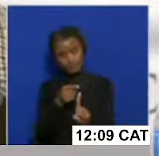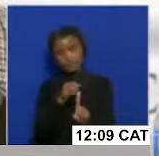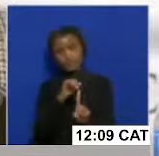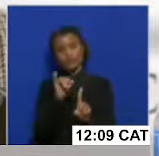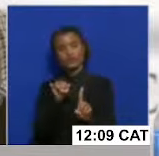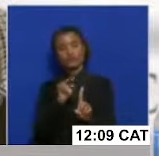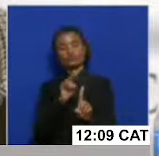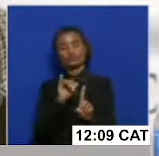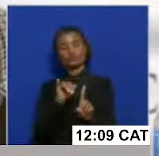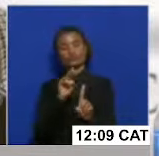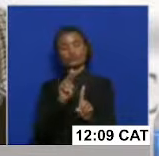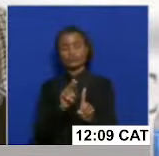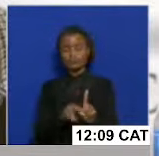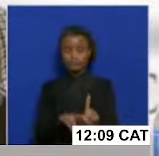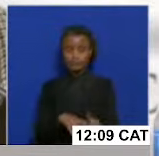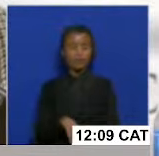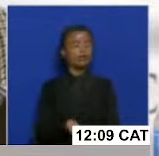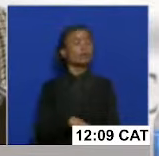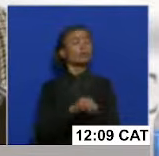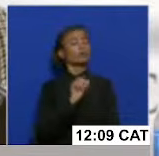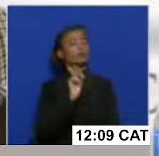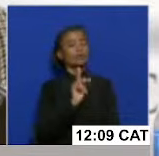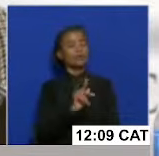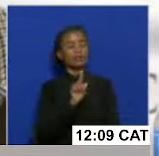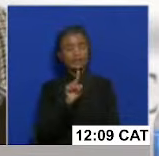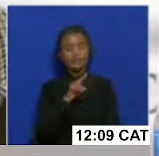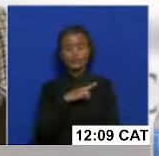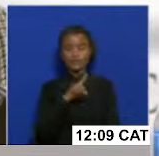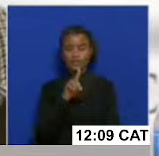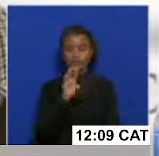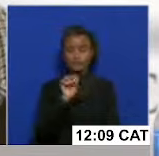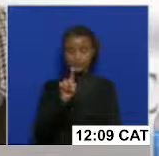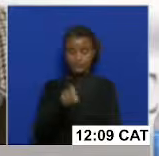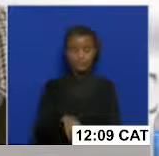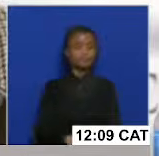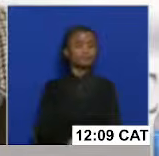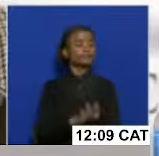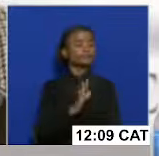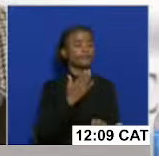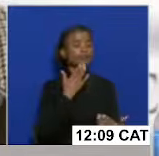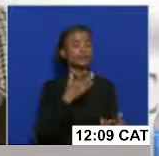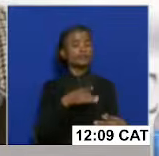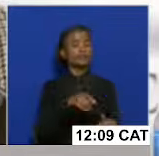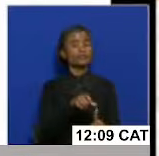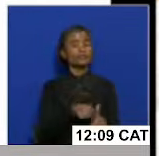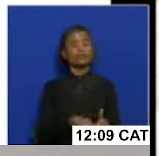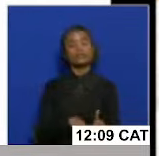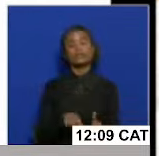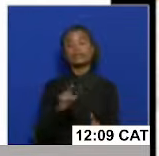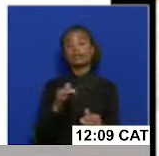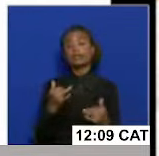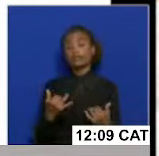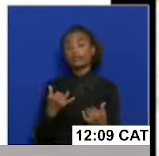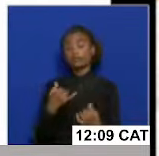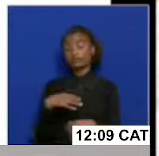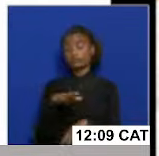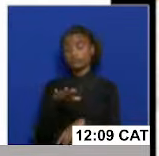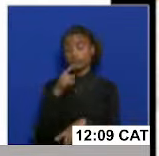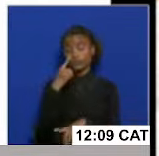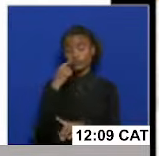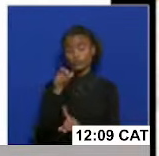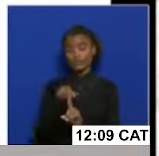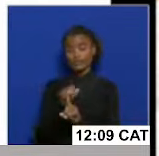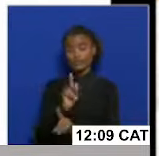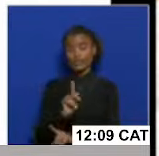Thank you, Chair. Witness K, just to confirm, you took these screenshots. Is that